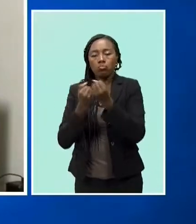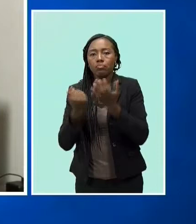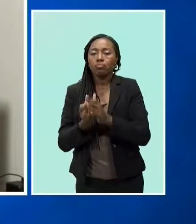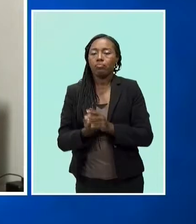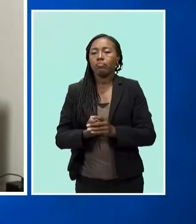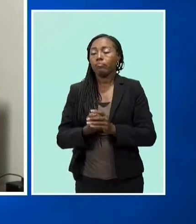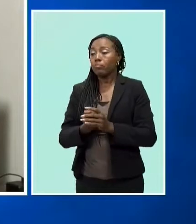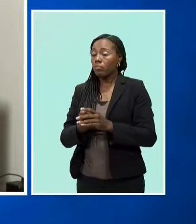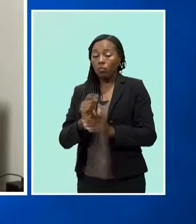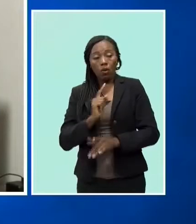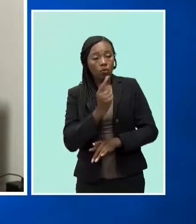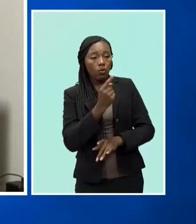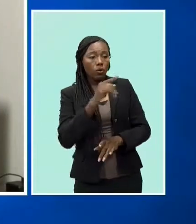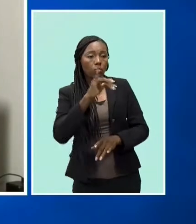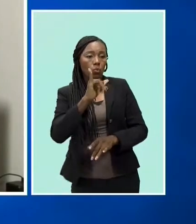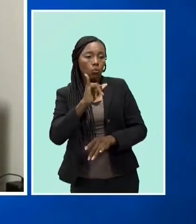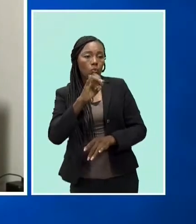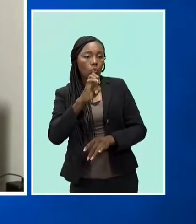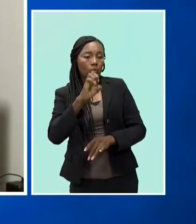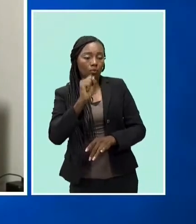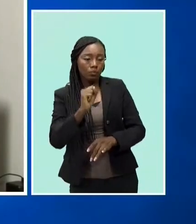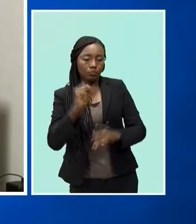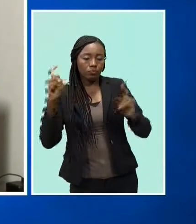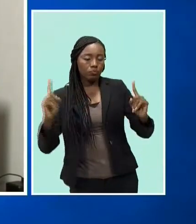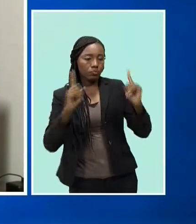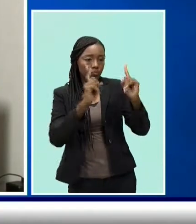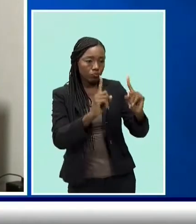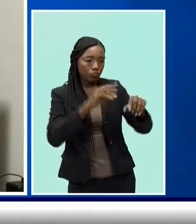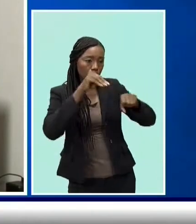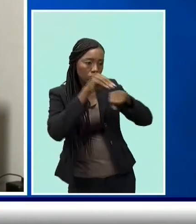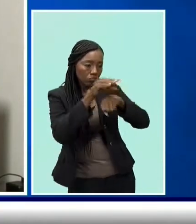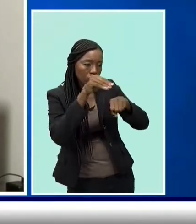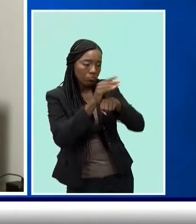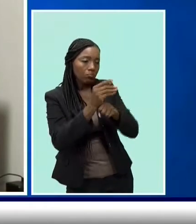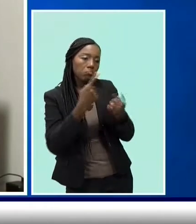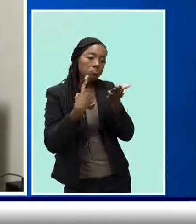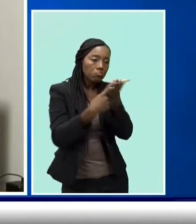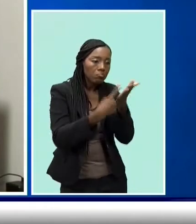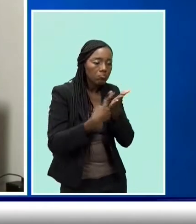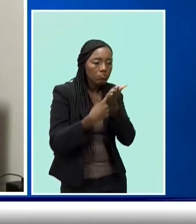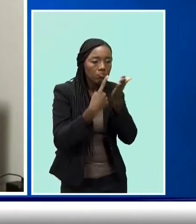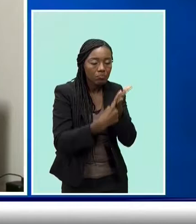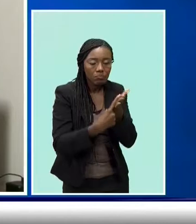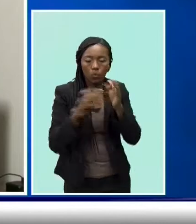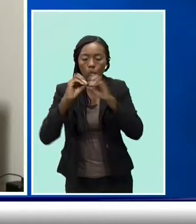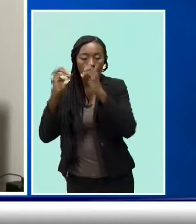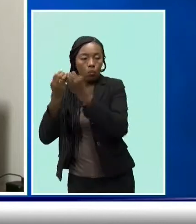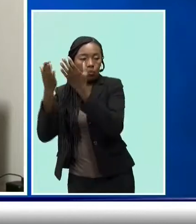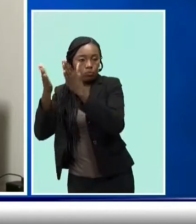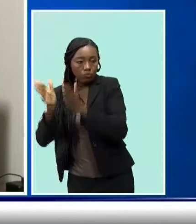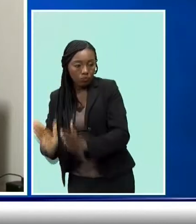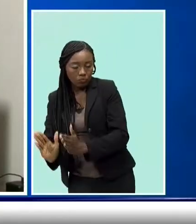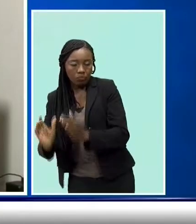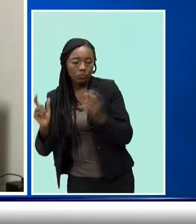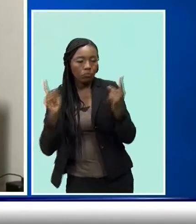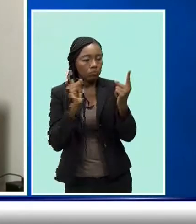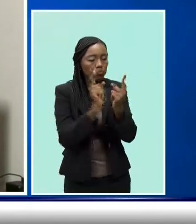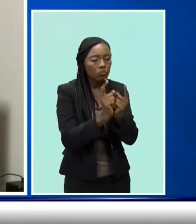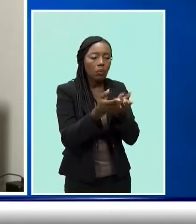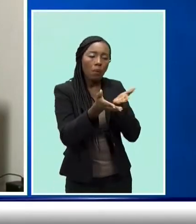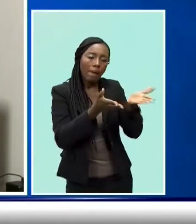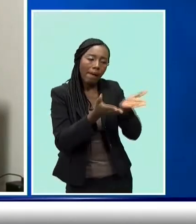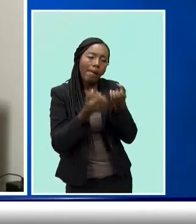once they come into YES, they get one-on-one counseling, so they are assigned a youth enterprise officer who works with them